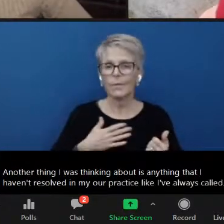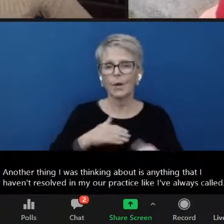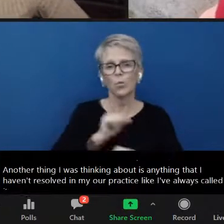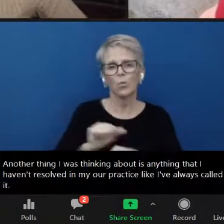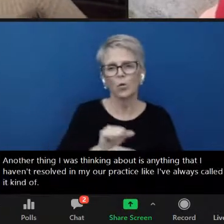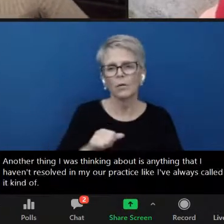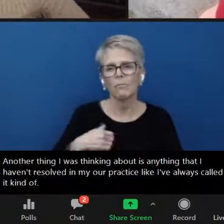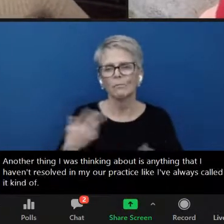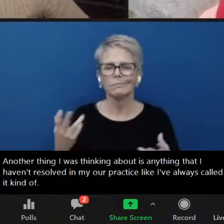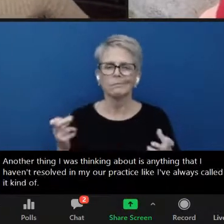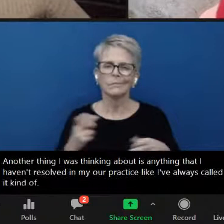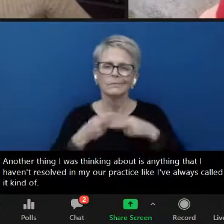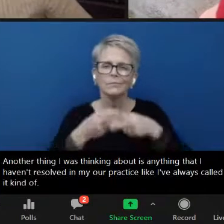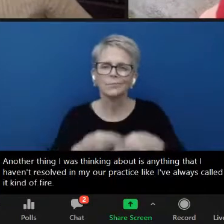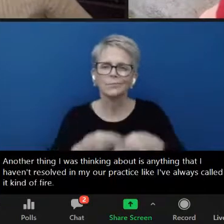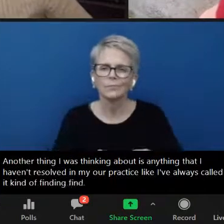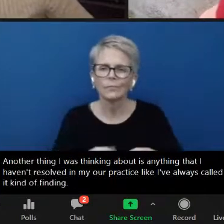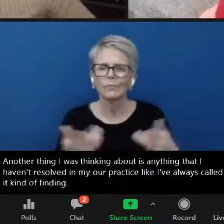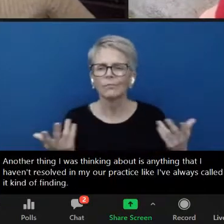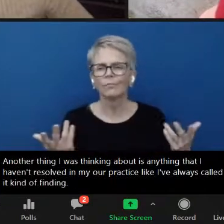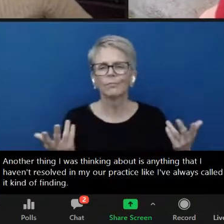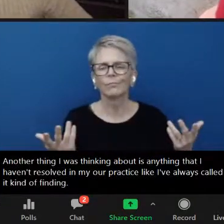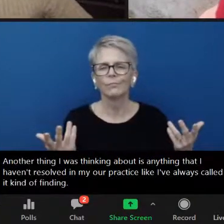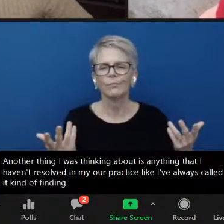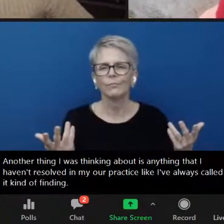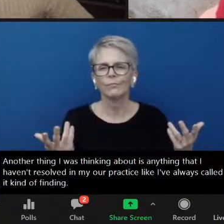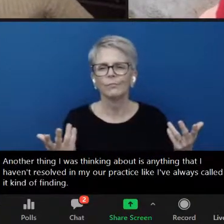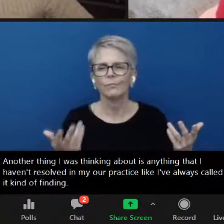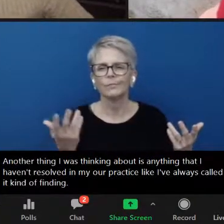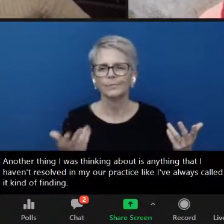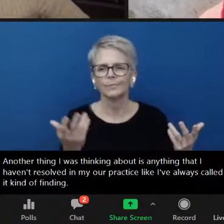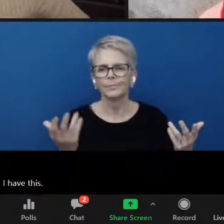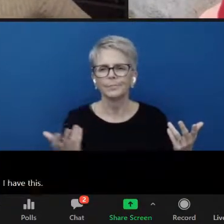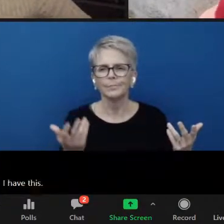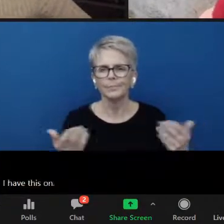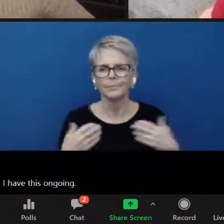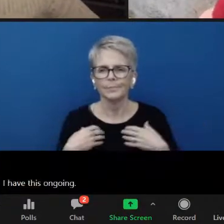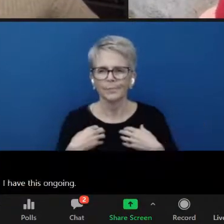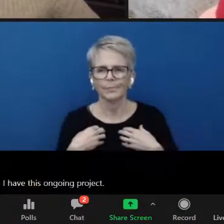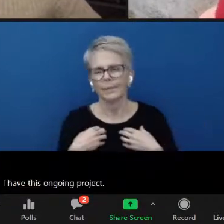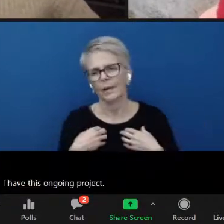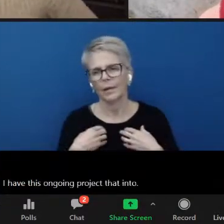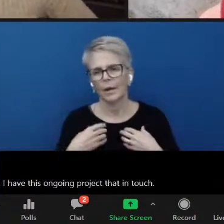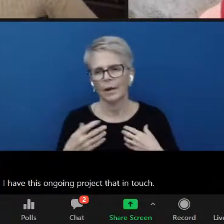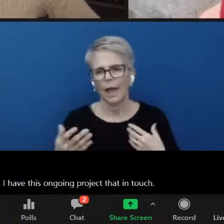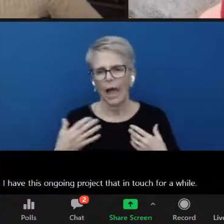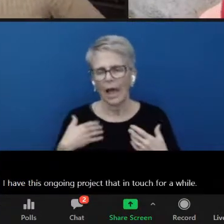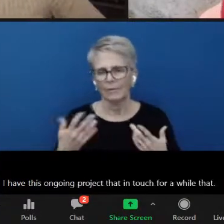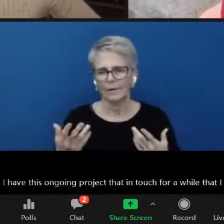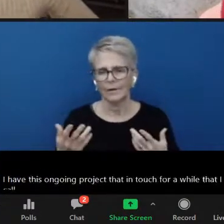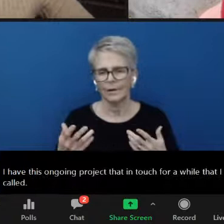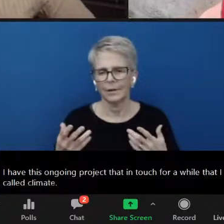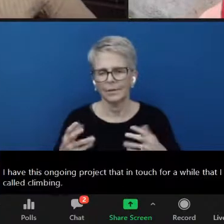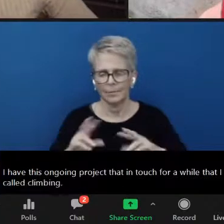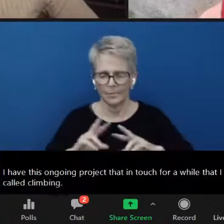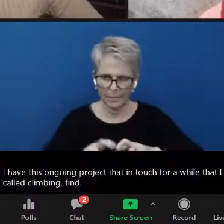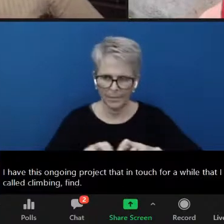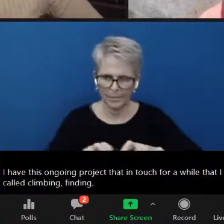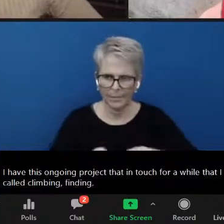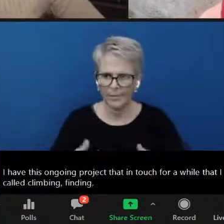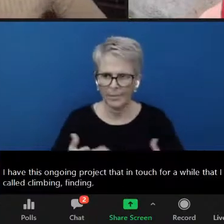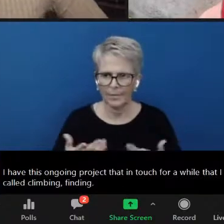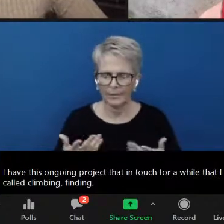called it kind of finding, I have this ongoing which I got in touch for a while that I call